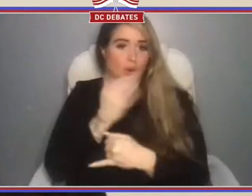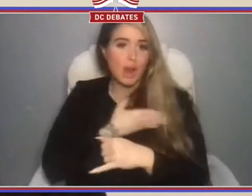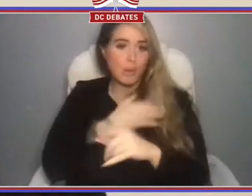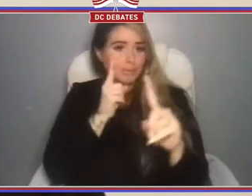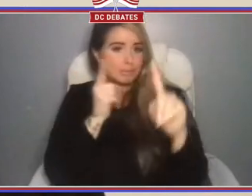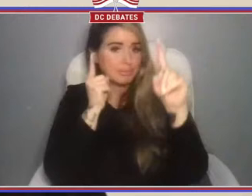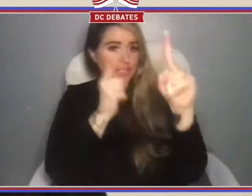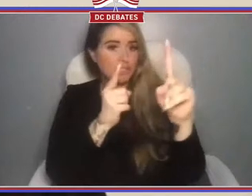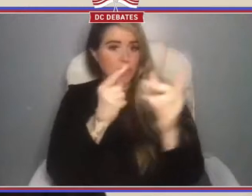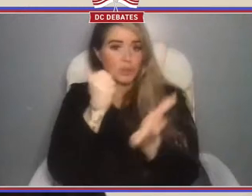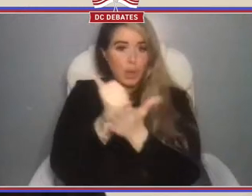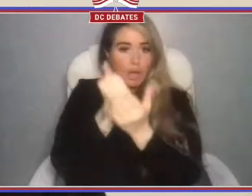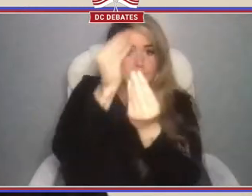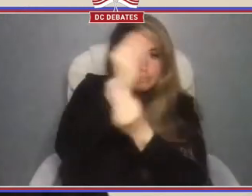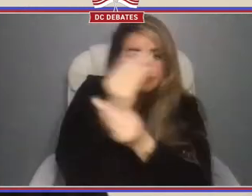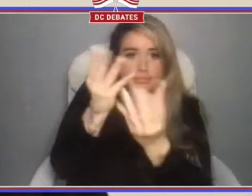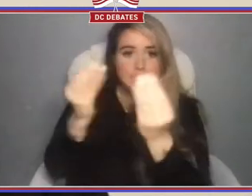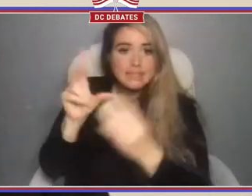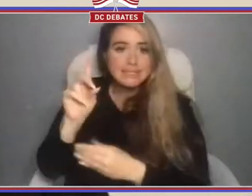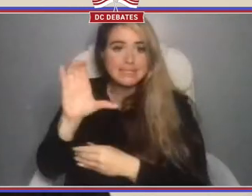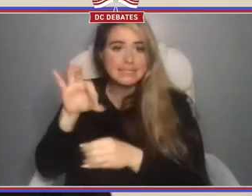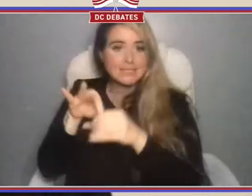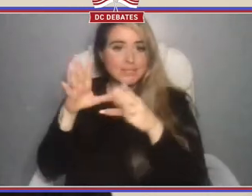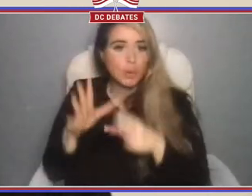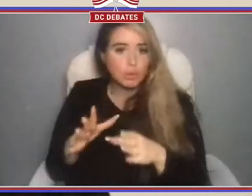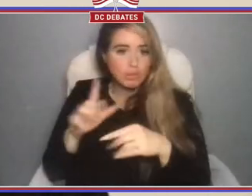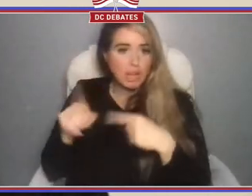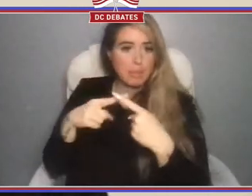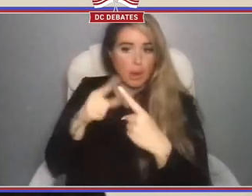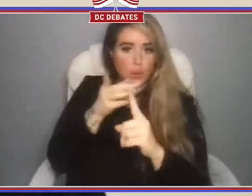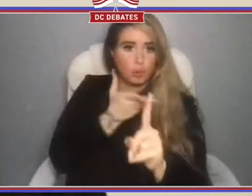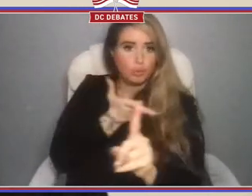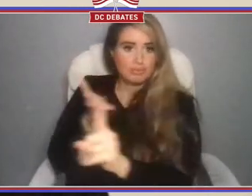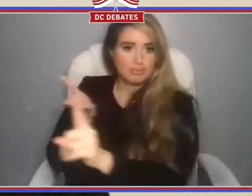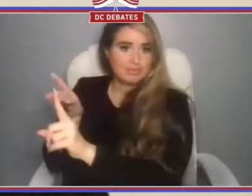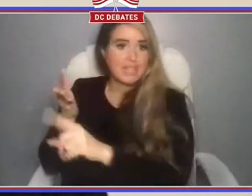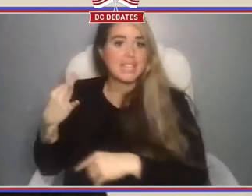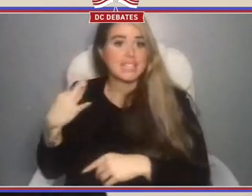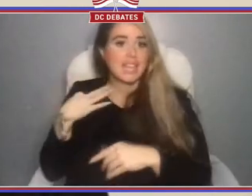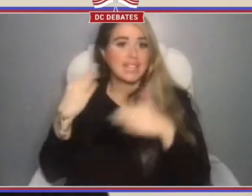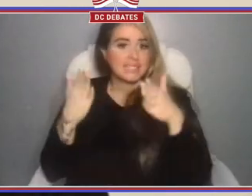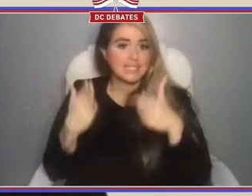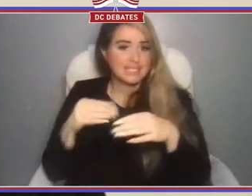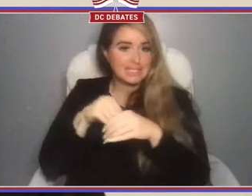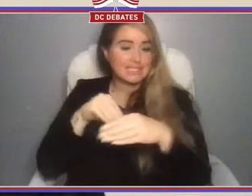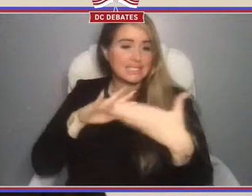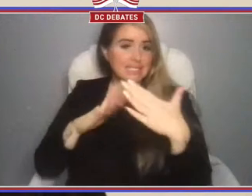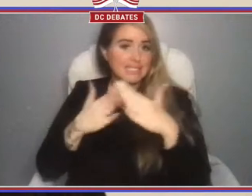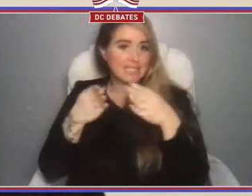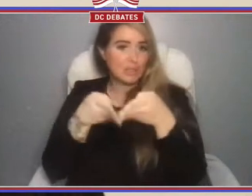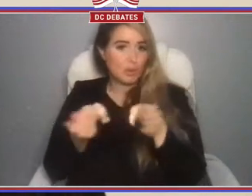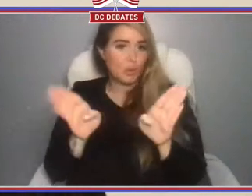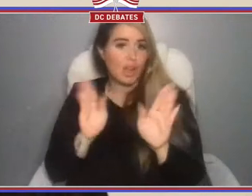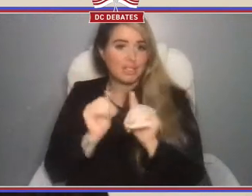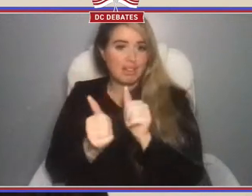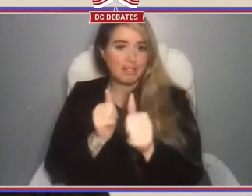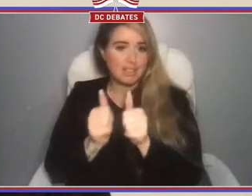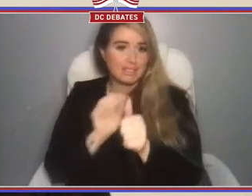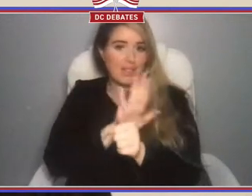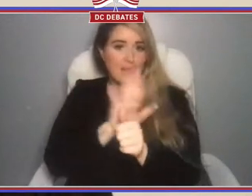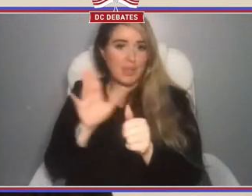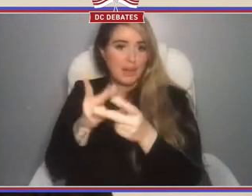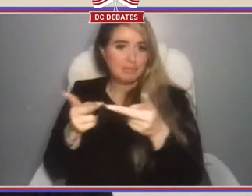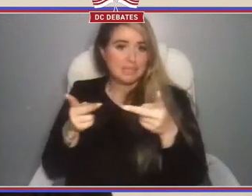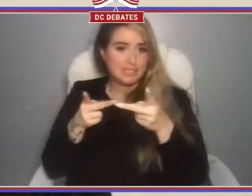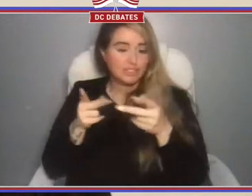DC voters about the candidates in the citywide contest and their positions. To learn more about